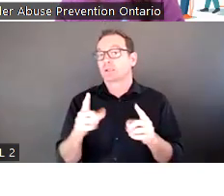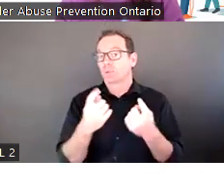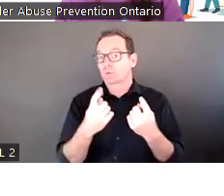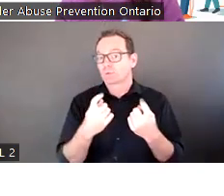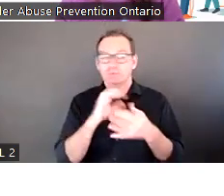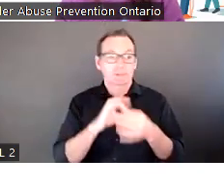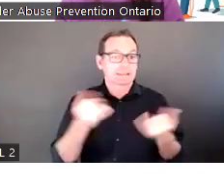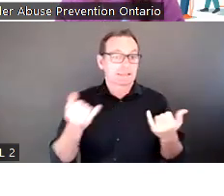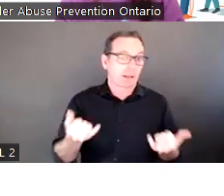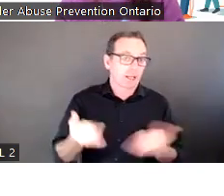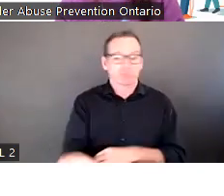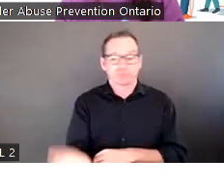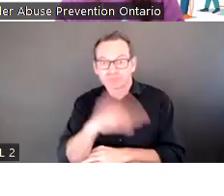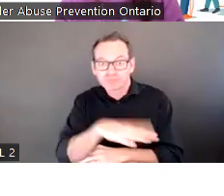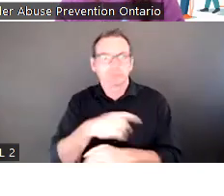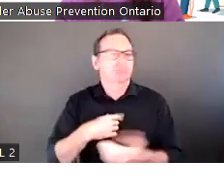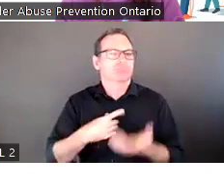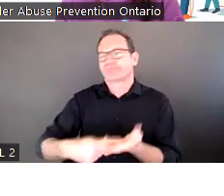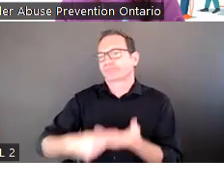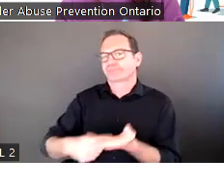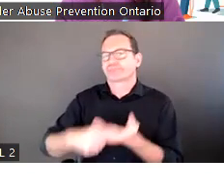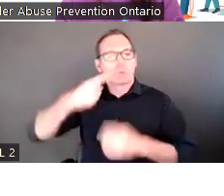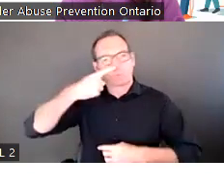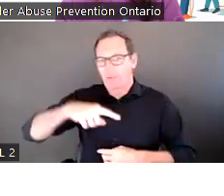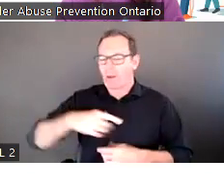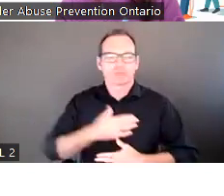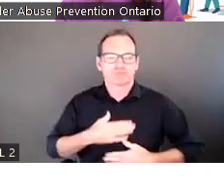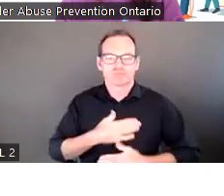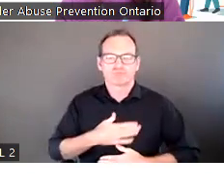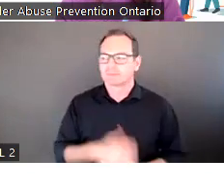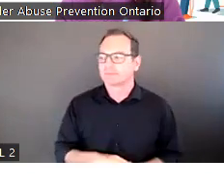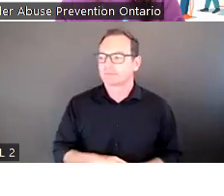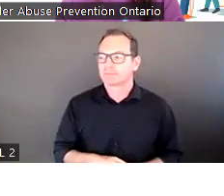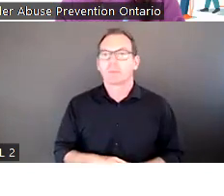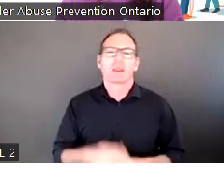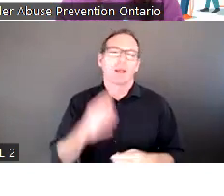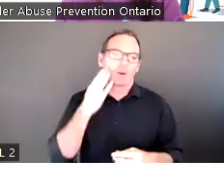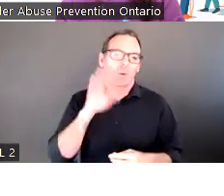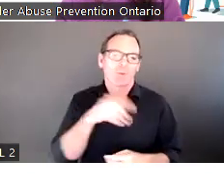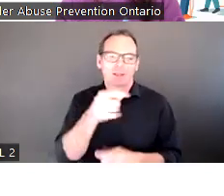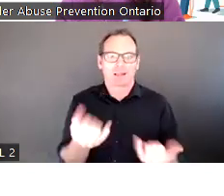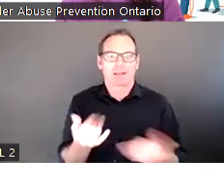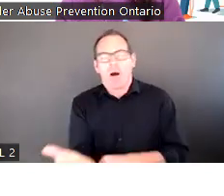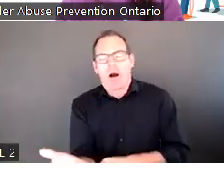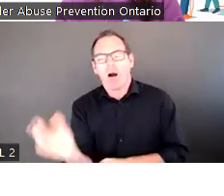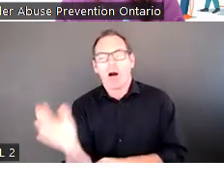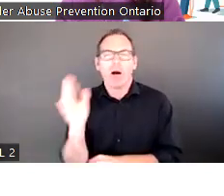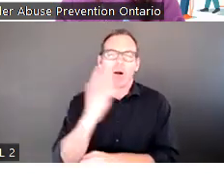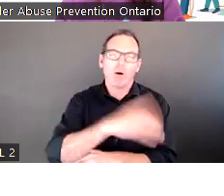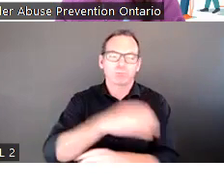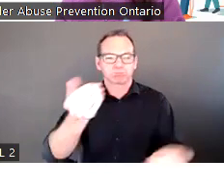to have discussions with you. We do appreciate your engagement. I know it was a long day, but I think there was a wealth of knowledge that was shared